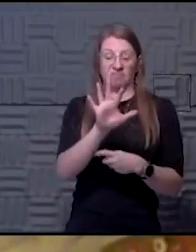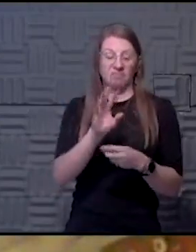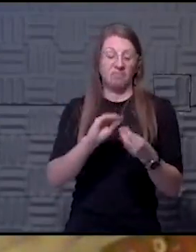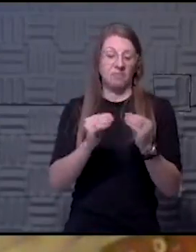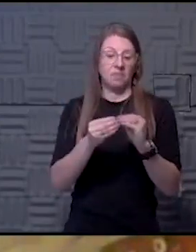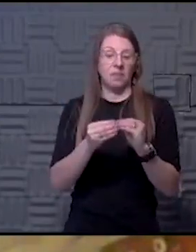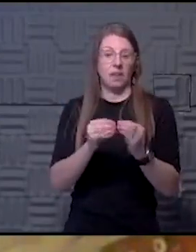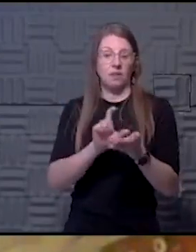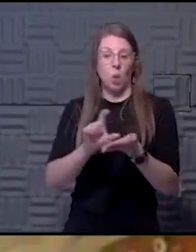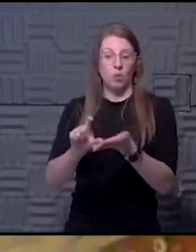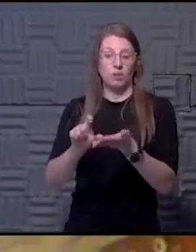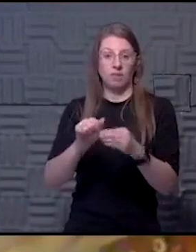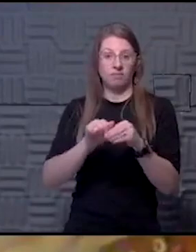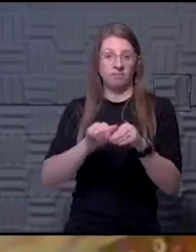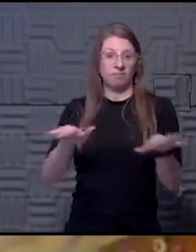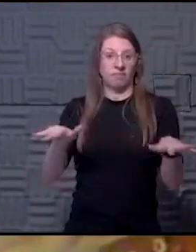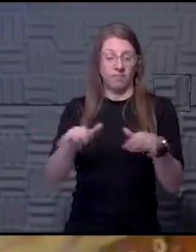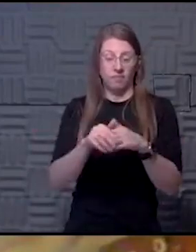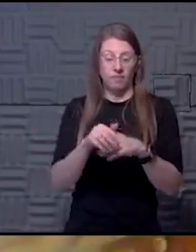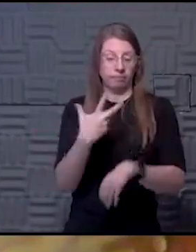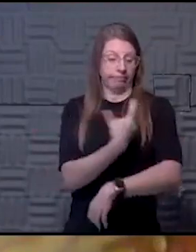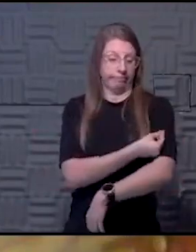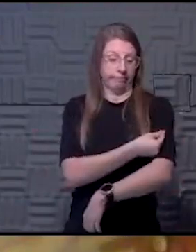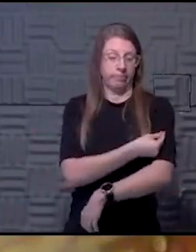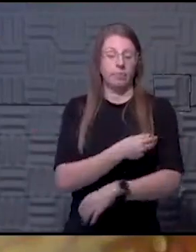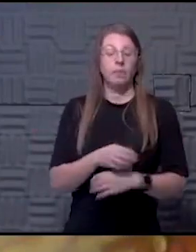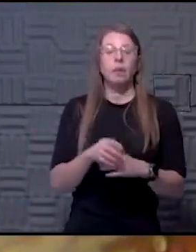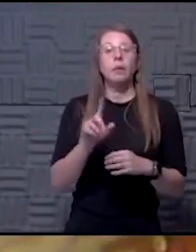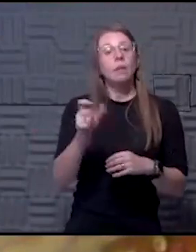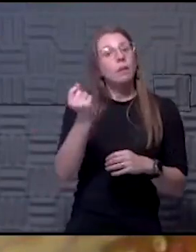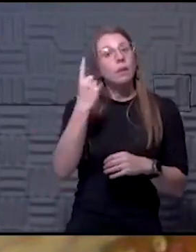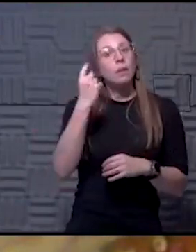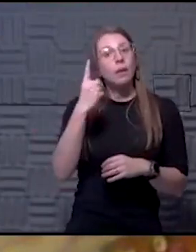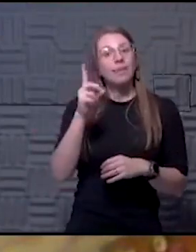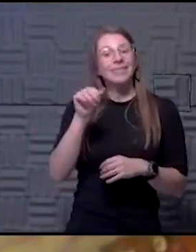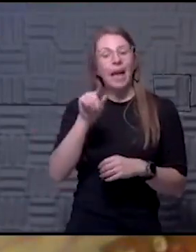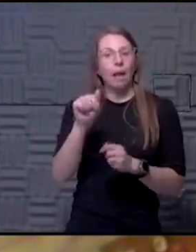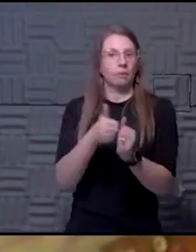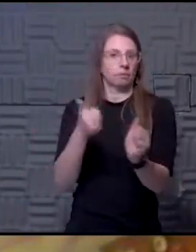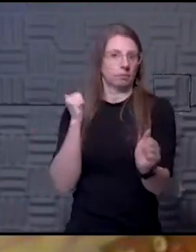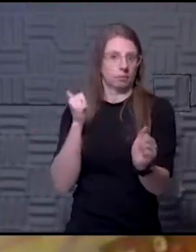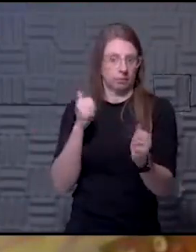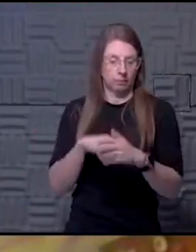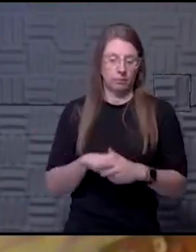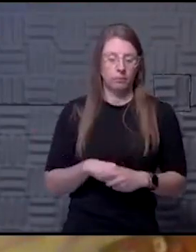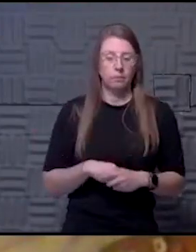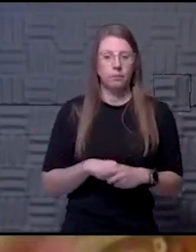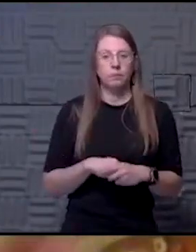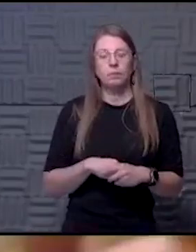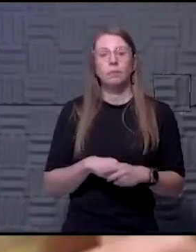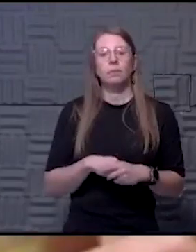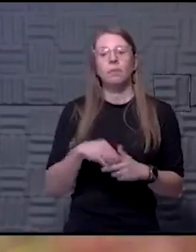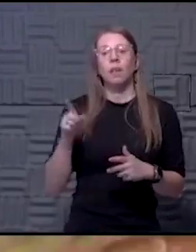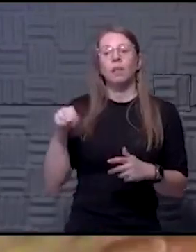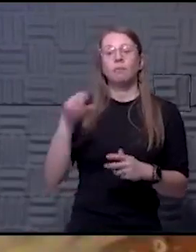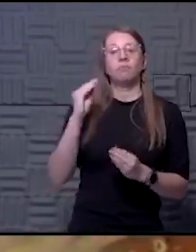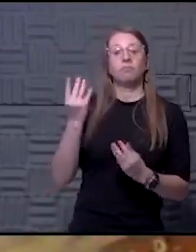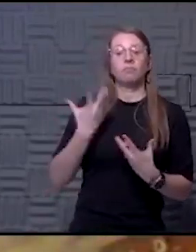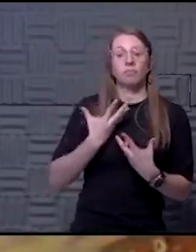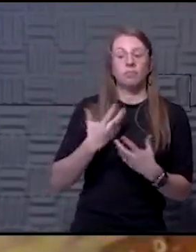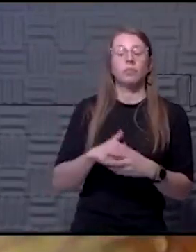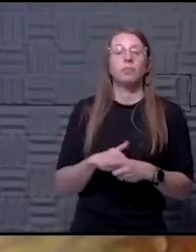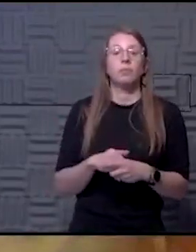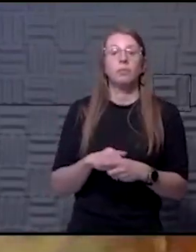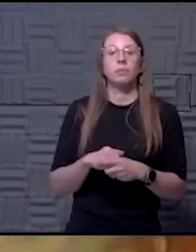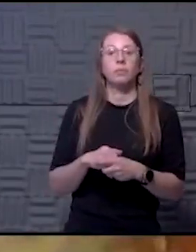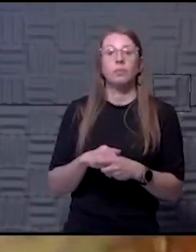of doses that have gone out to those that have been administered. Now, granted, the data lags. What we have given guidance is that when you